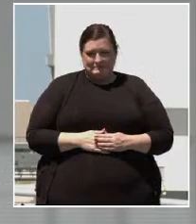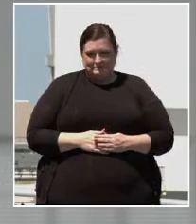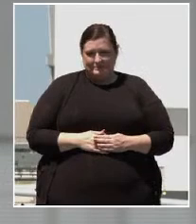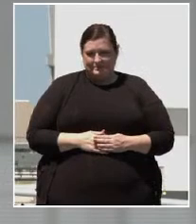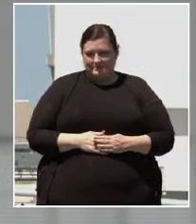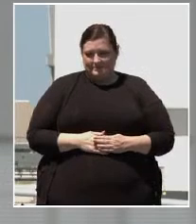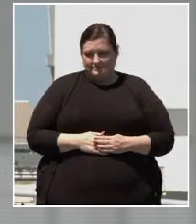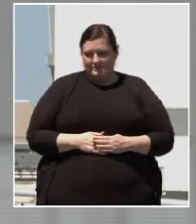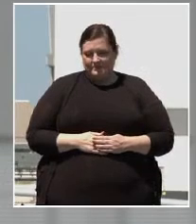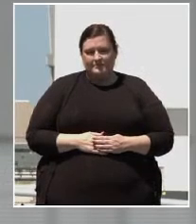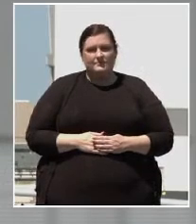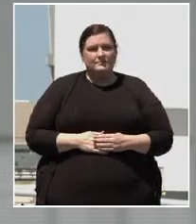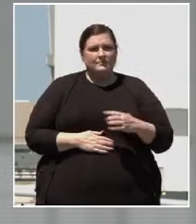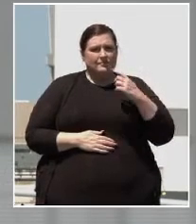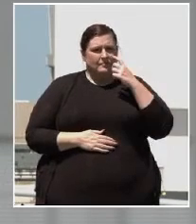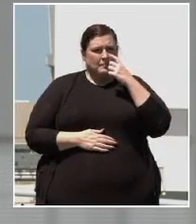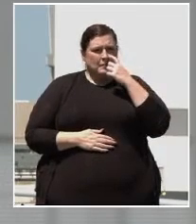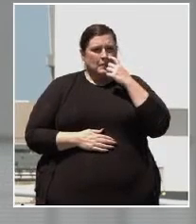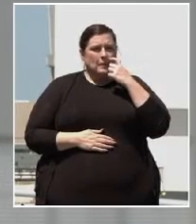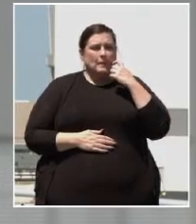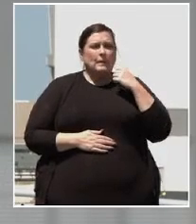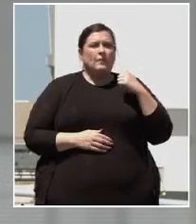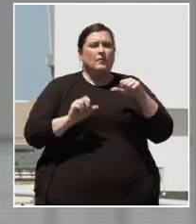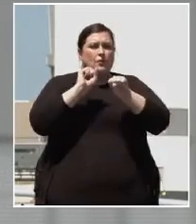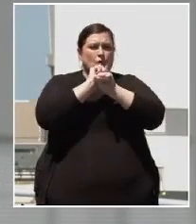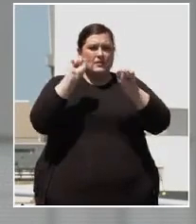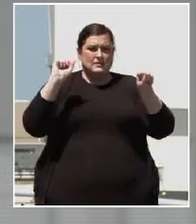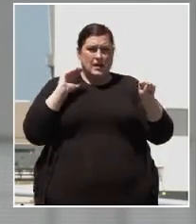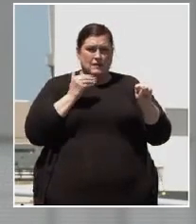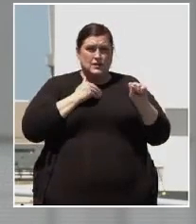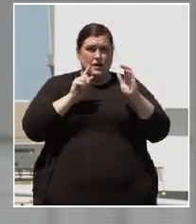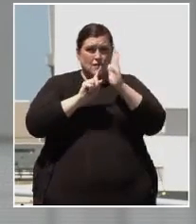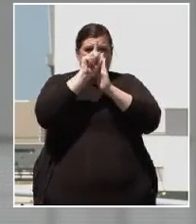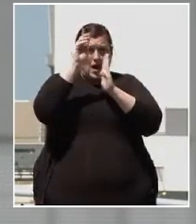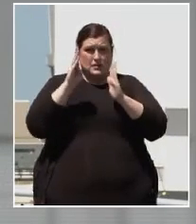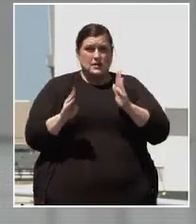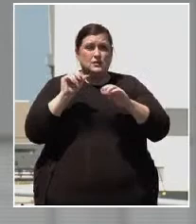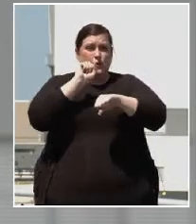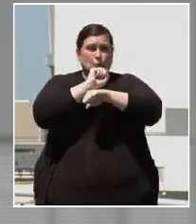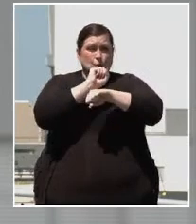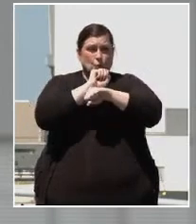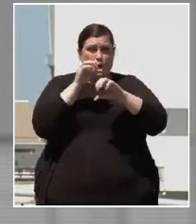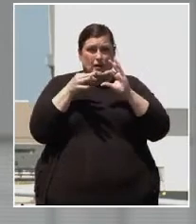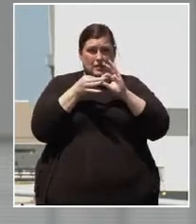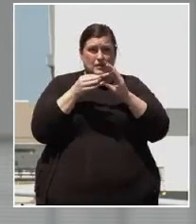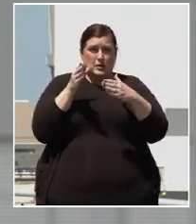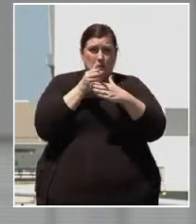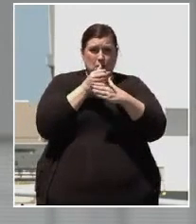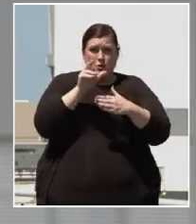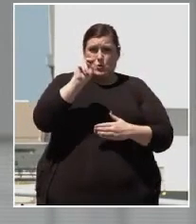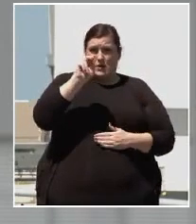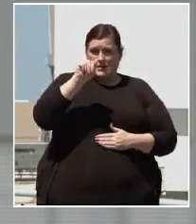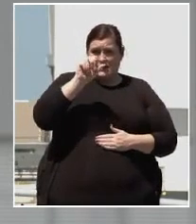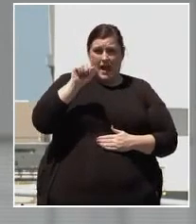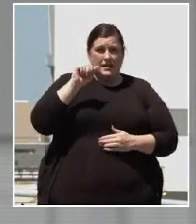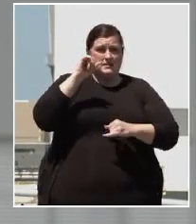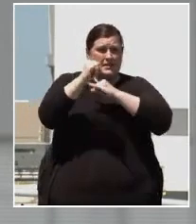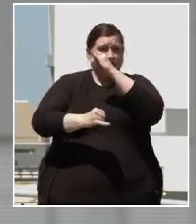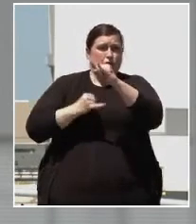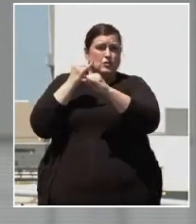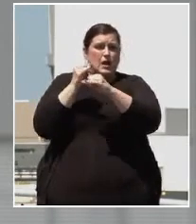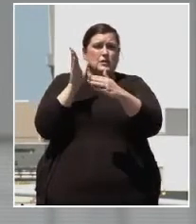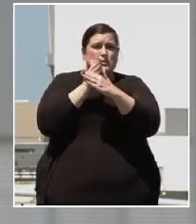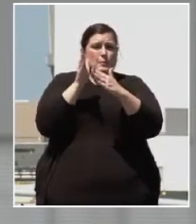space and for the safety of our astronauts the working relationship between NASA and our International